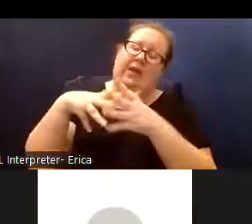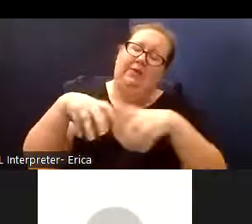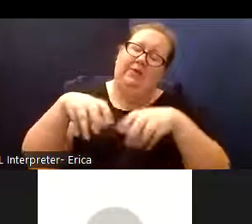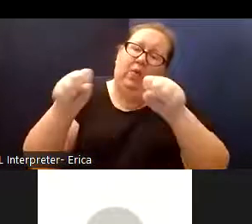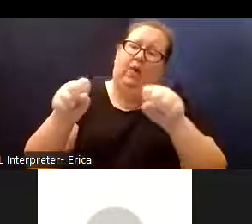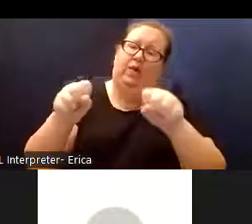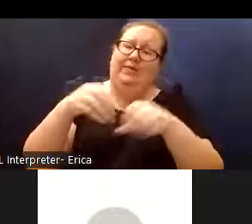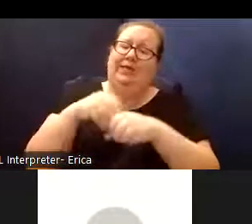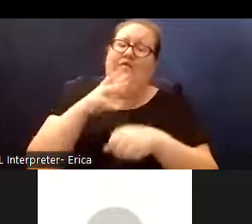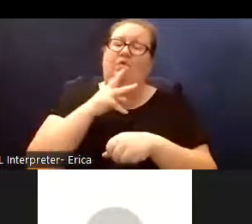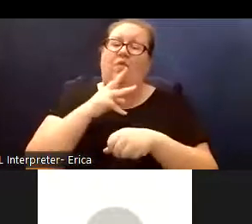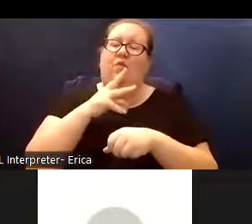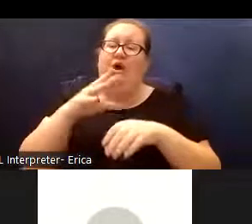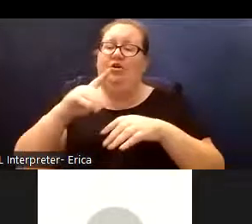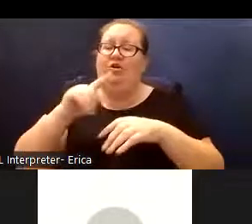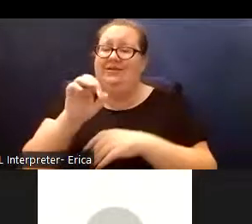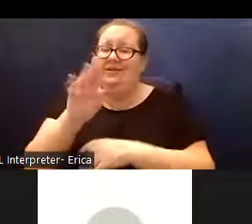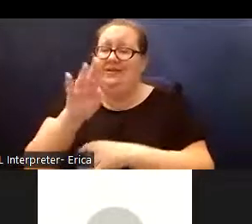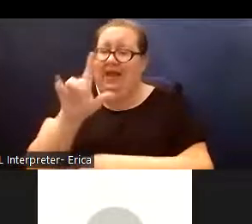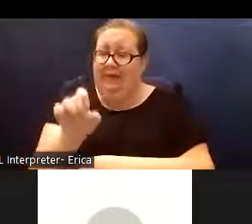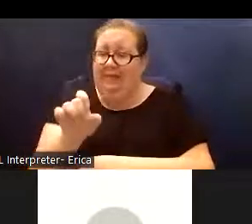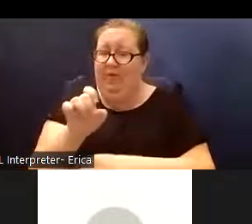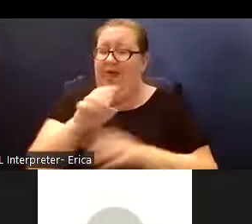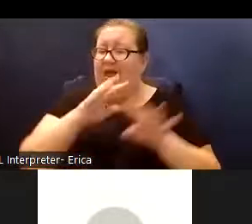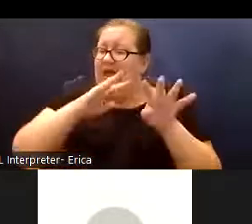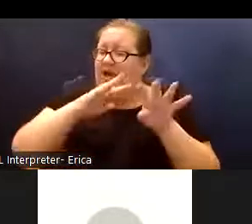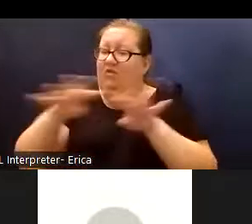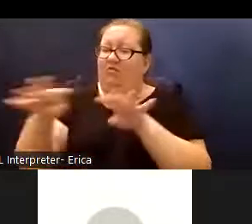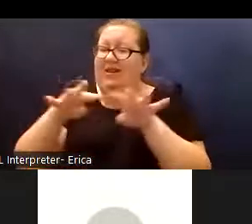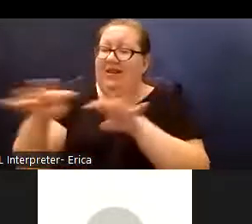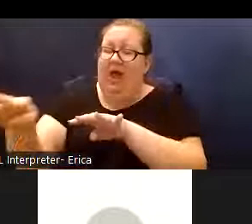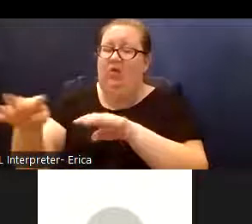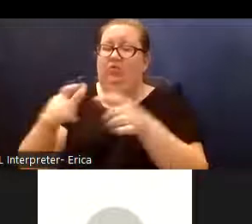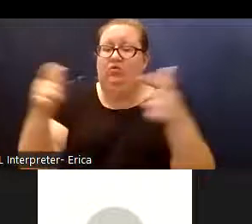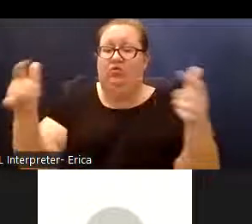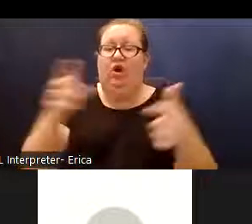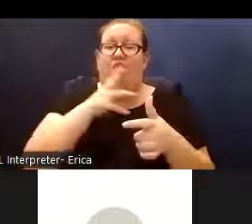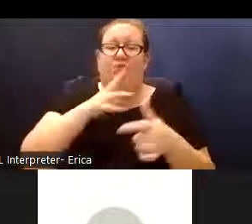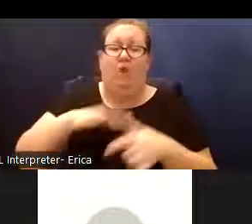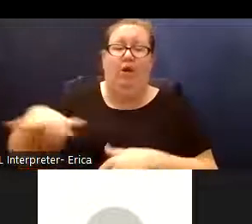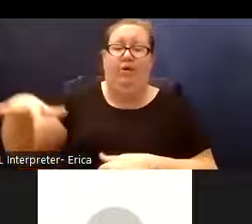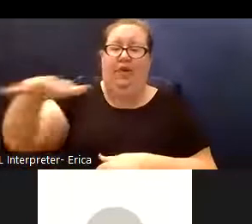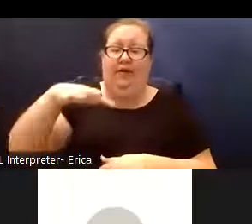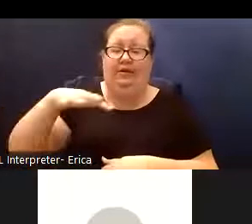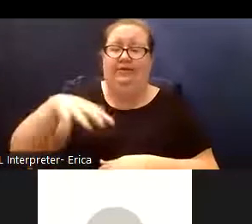table and or go directly out into the large water bodies. So